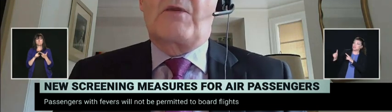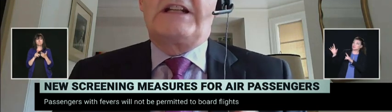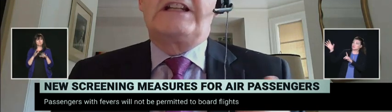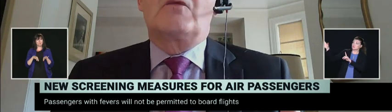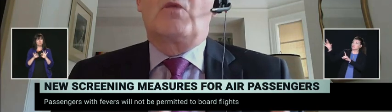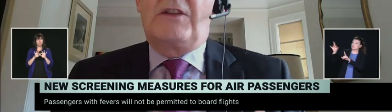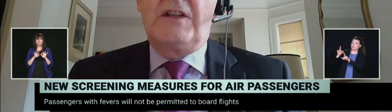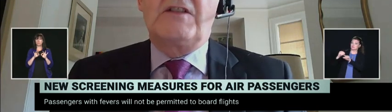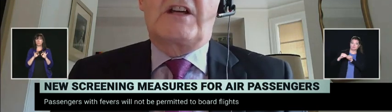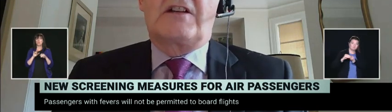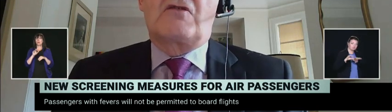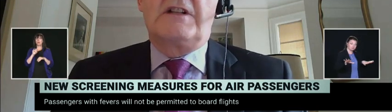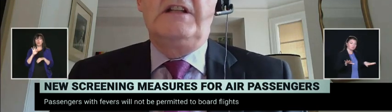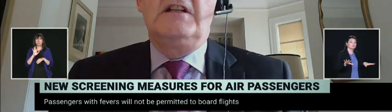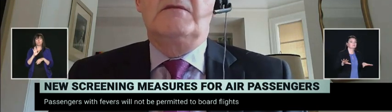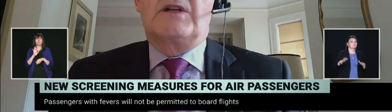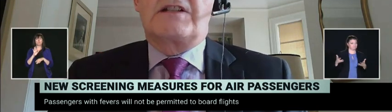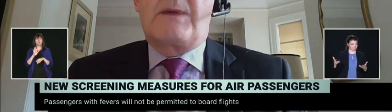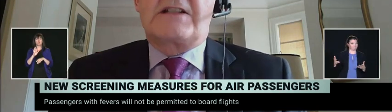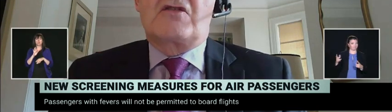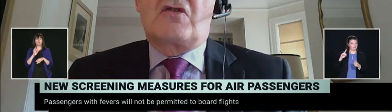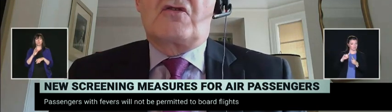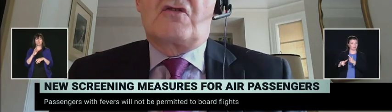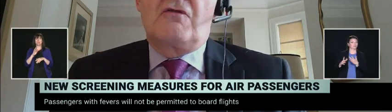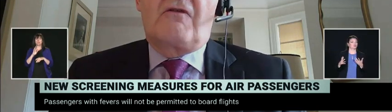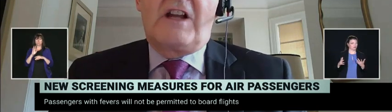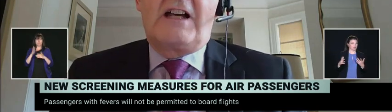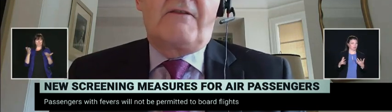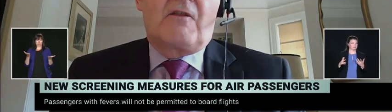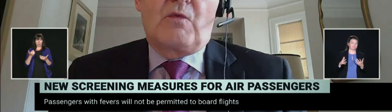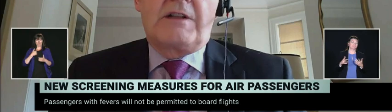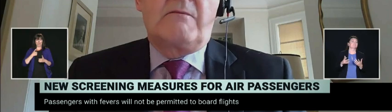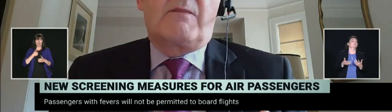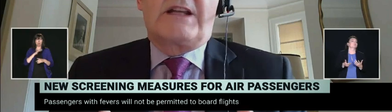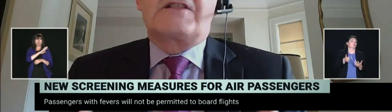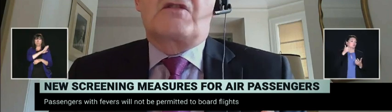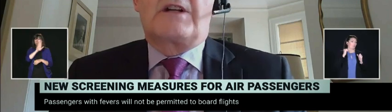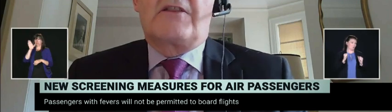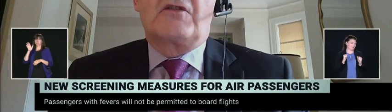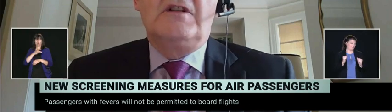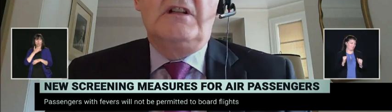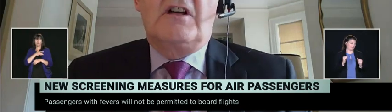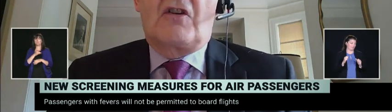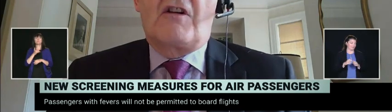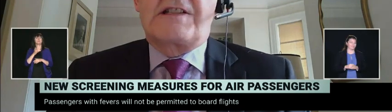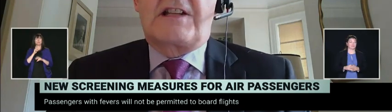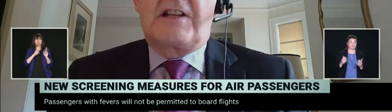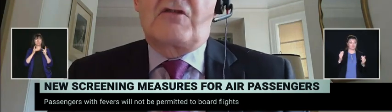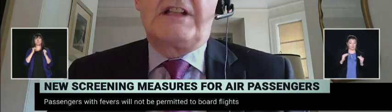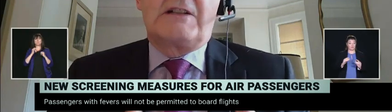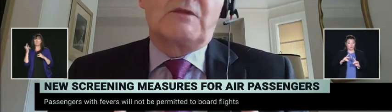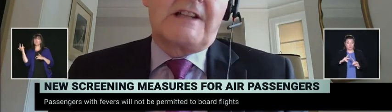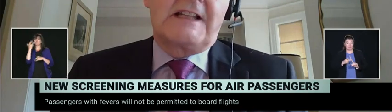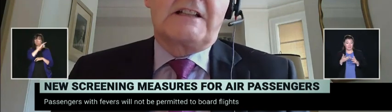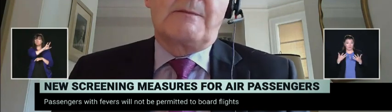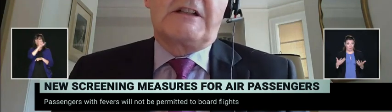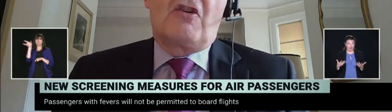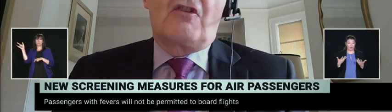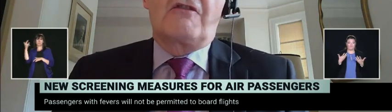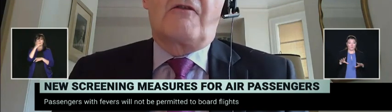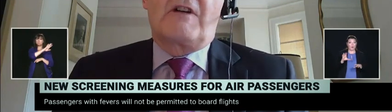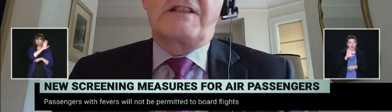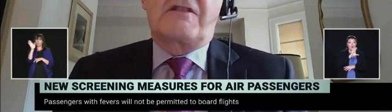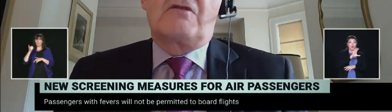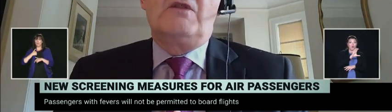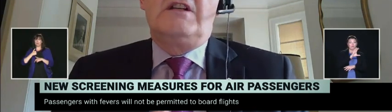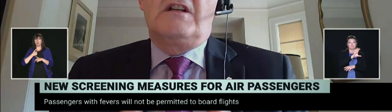of spreading it within the country, because passengers do fly from one place to another across the country. And it will take a little bit